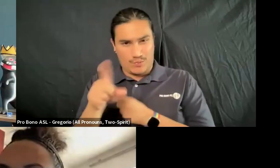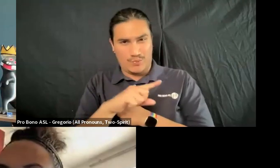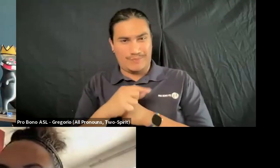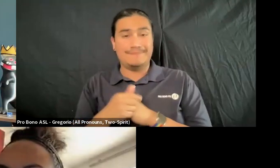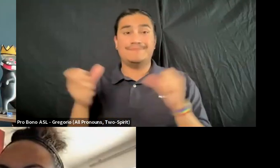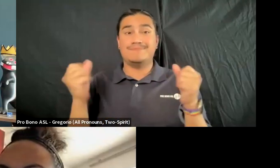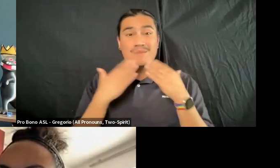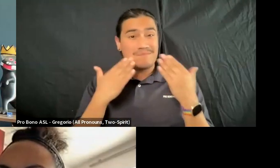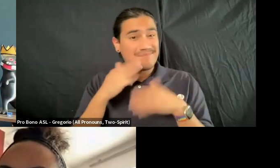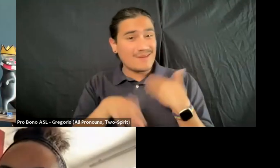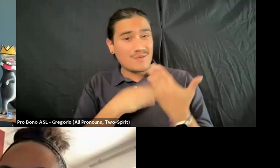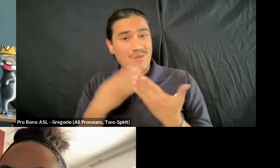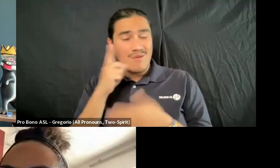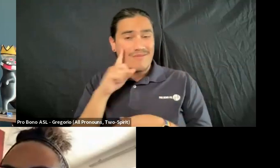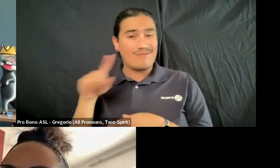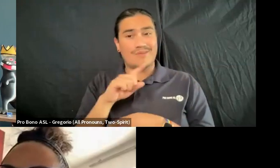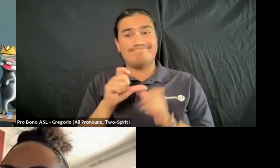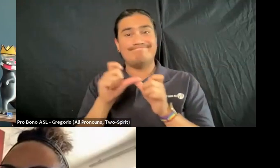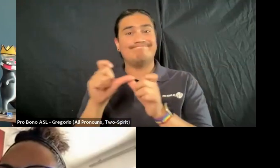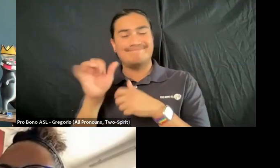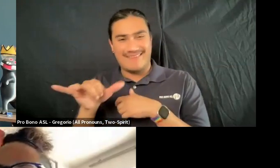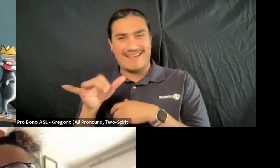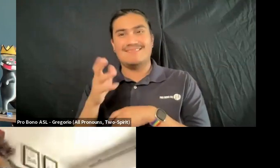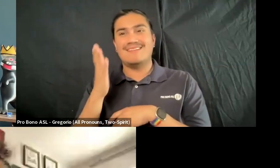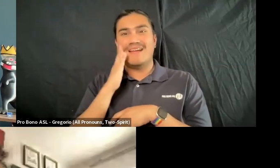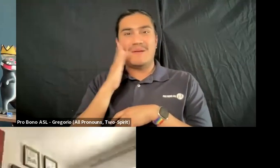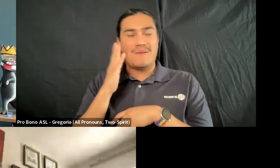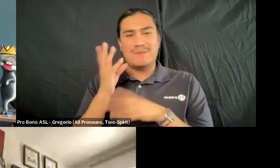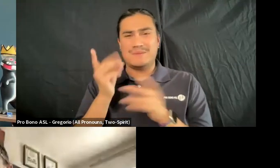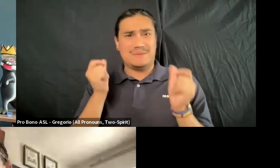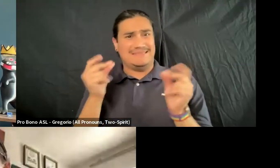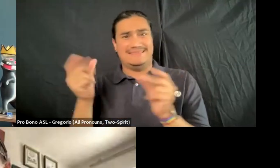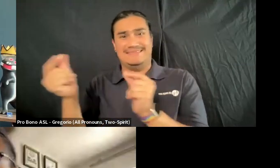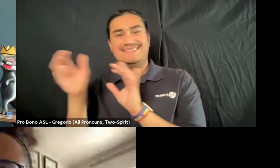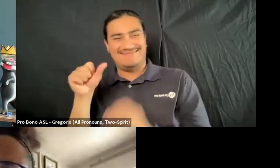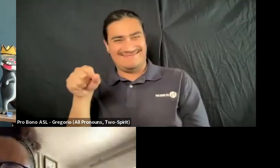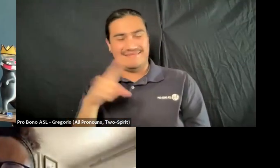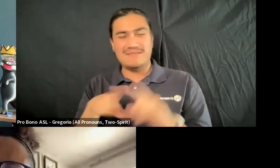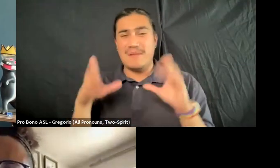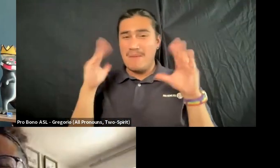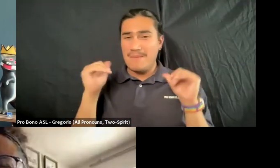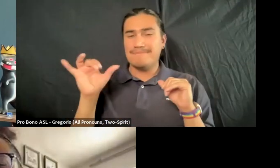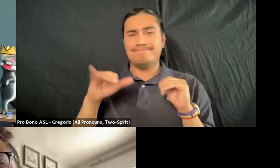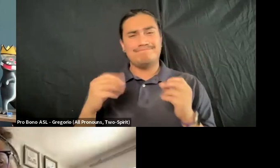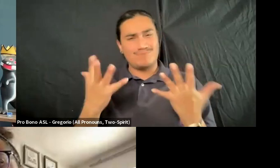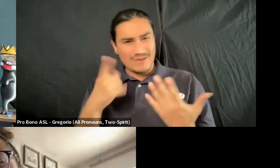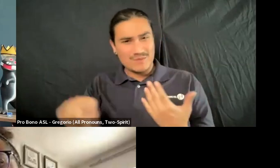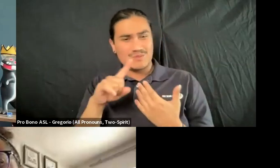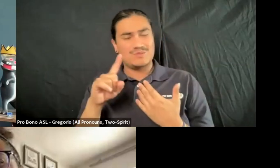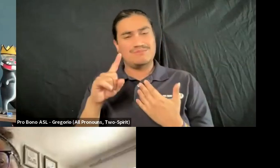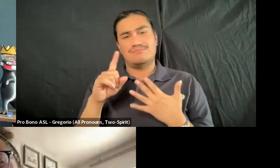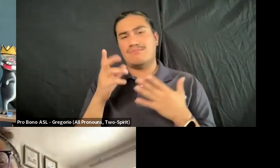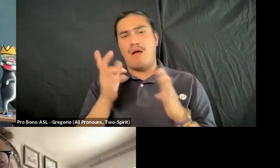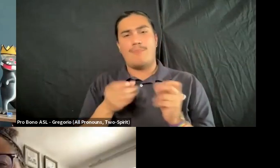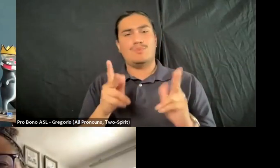So thank you all for going on that ride. I know it was quick, but I hope this gives you a jumping off point to really get